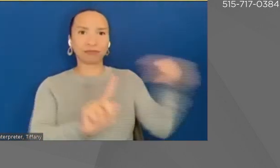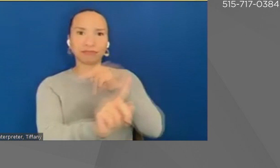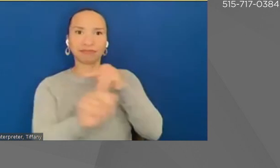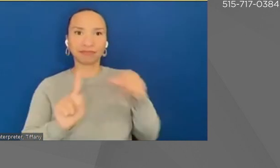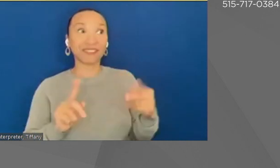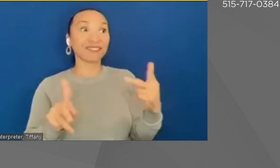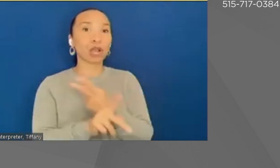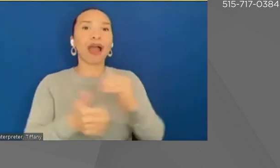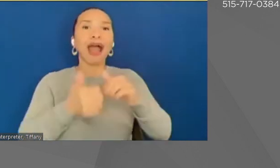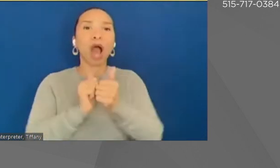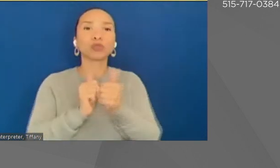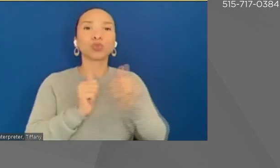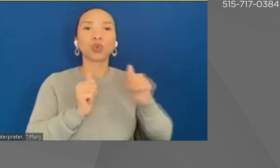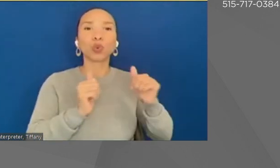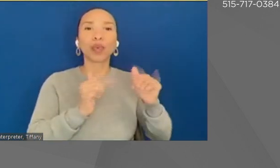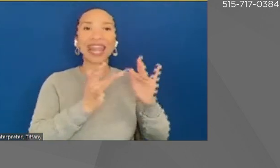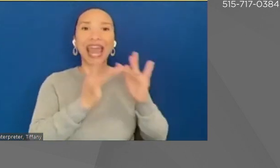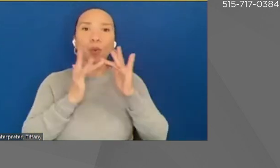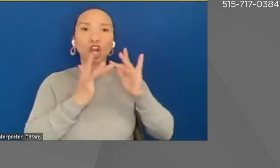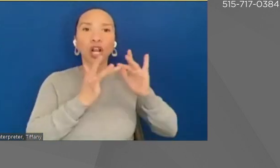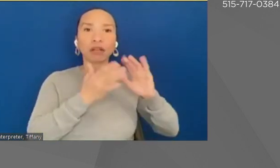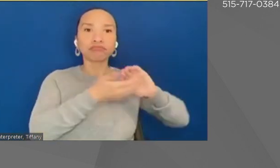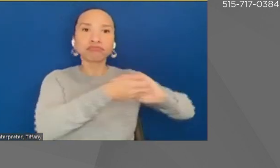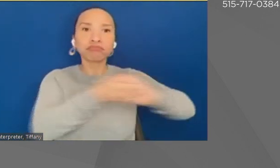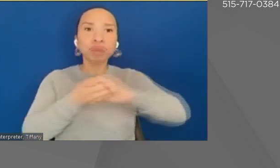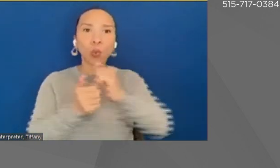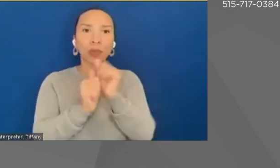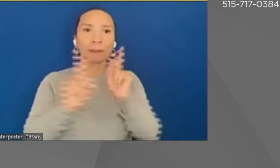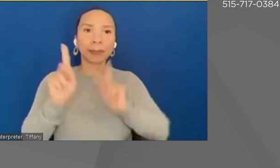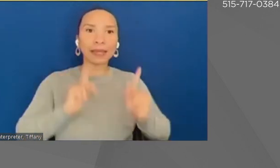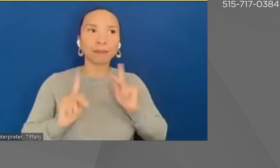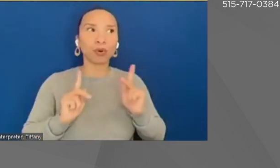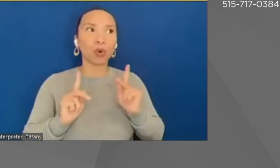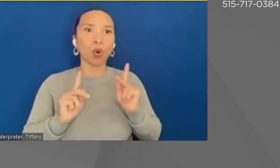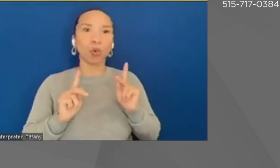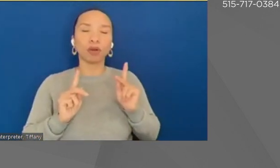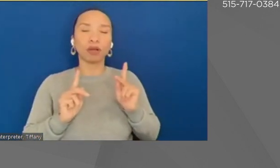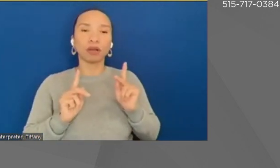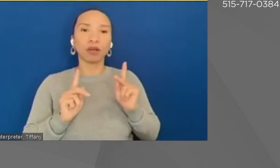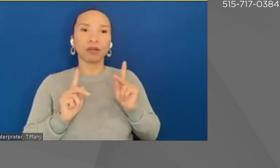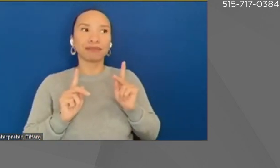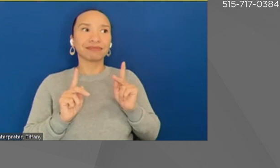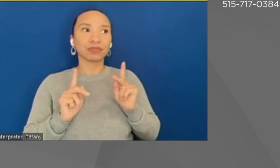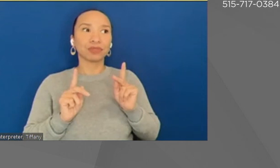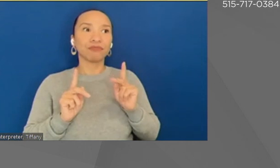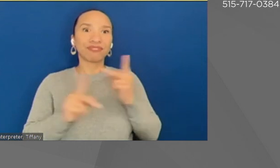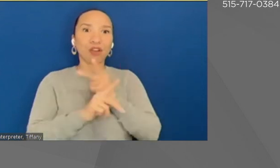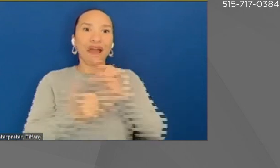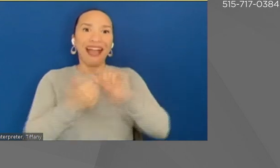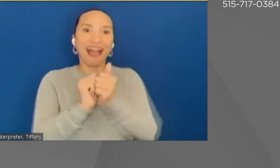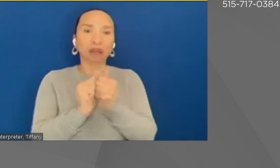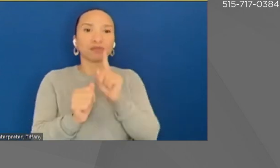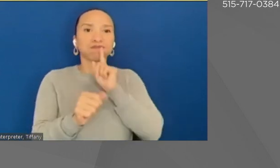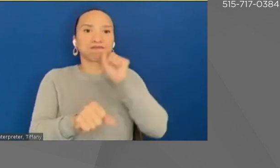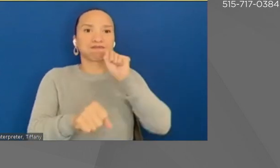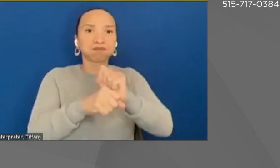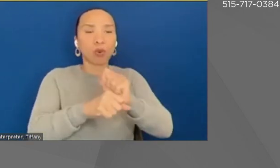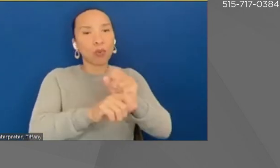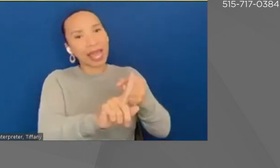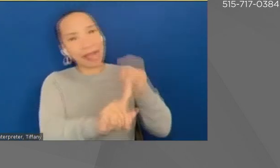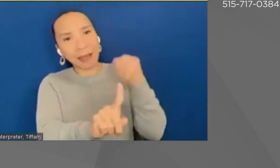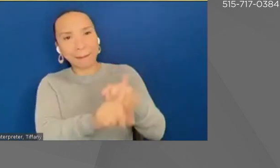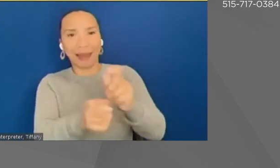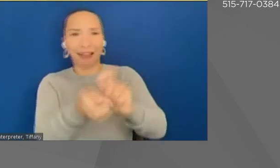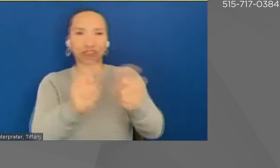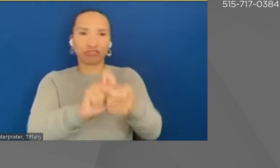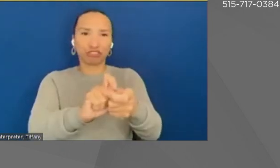with other individuals who have this same common theme? And how can we truly make an impact by working together from our different angles and